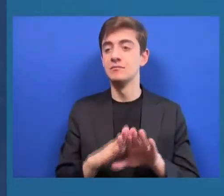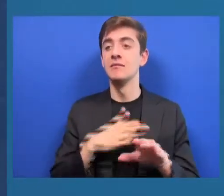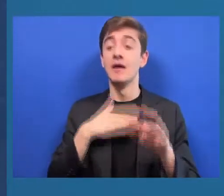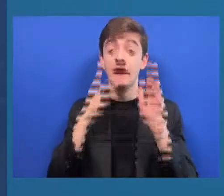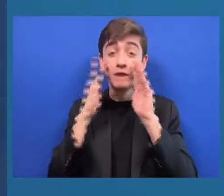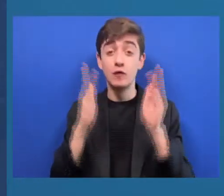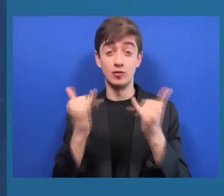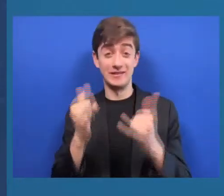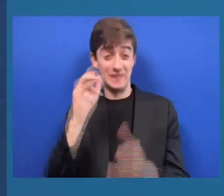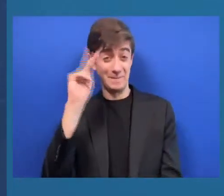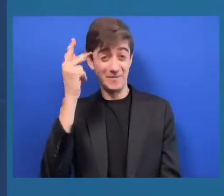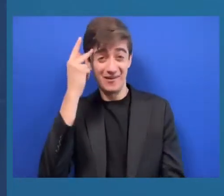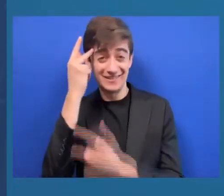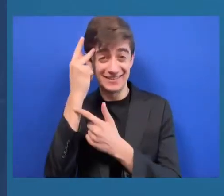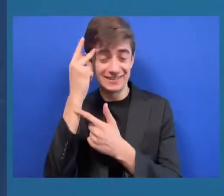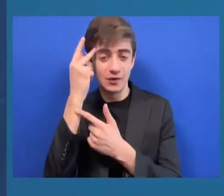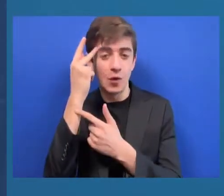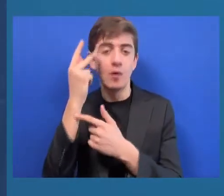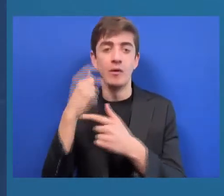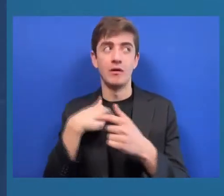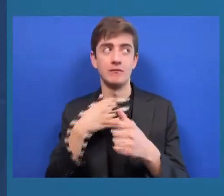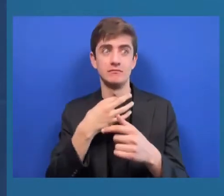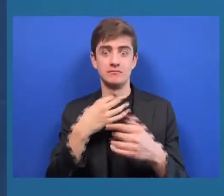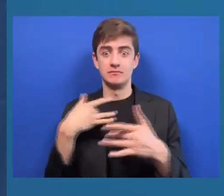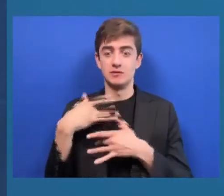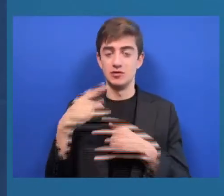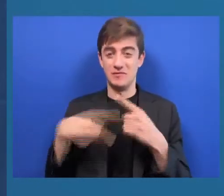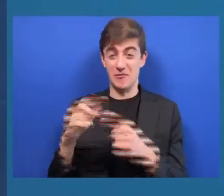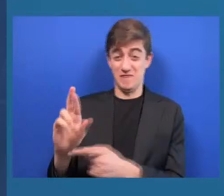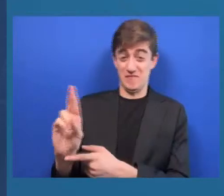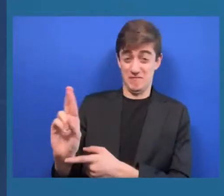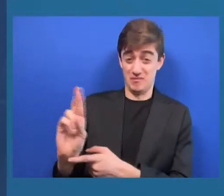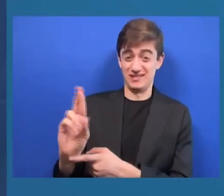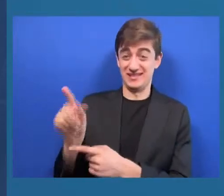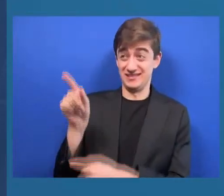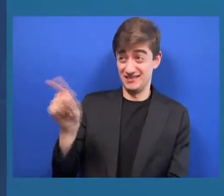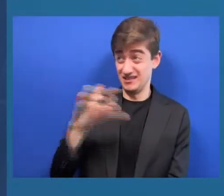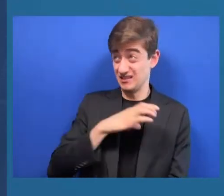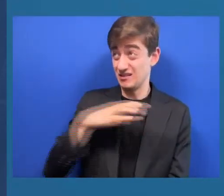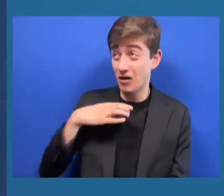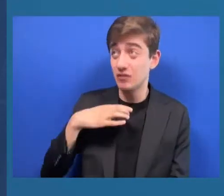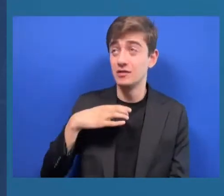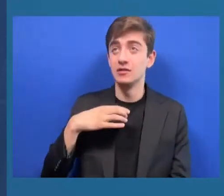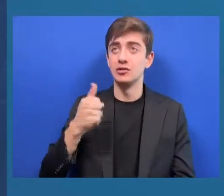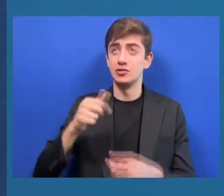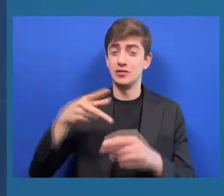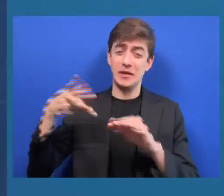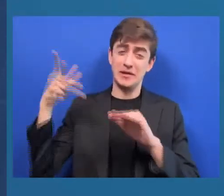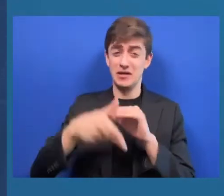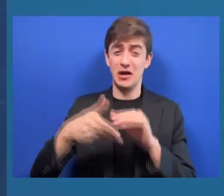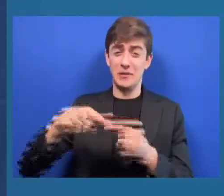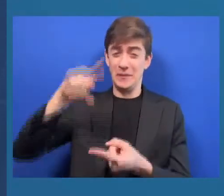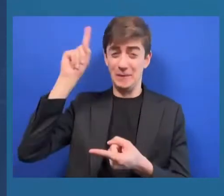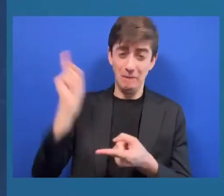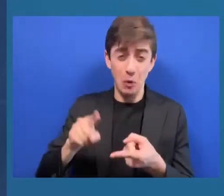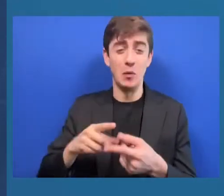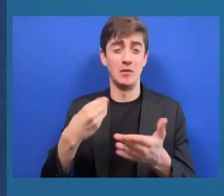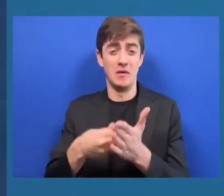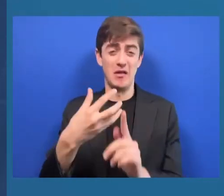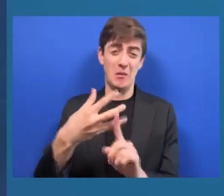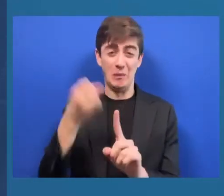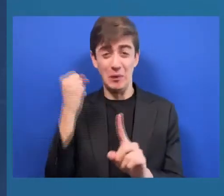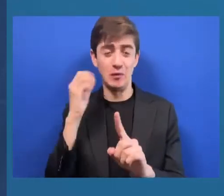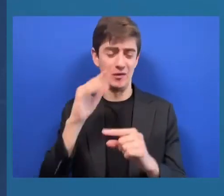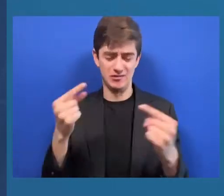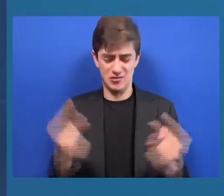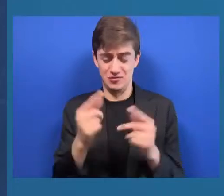It is on the fact that Republicans in Congress have proposed devastating cuts that'll harm people all over America, but